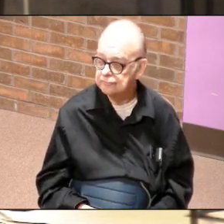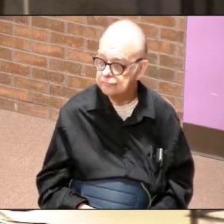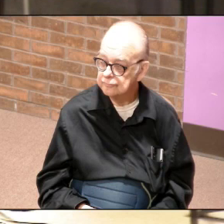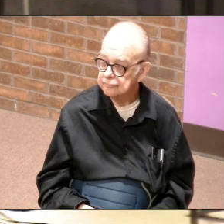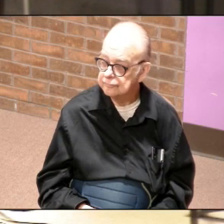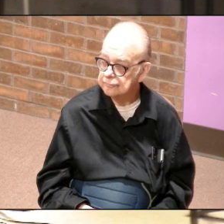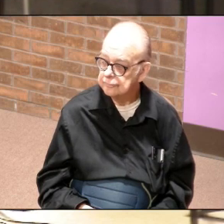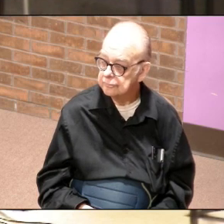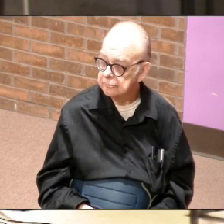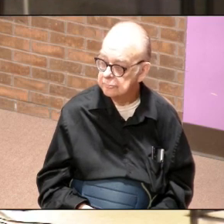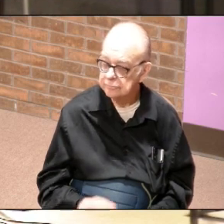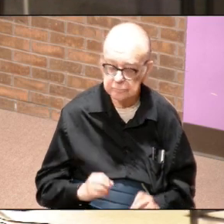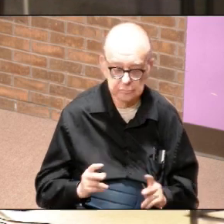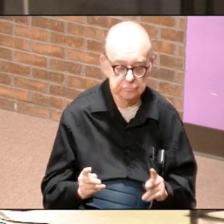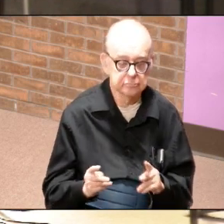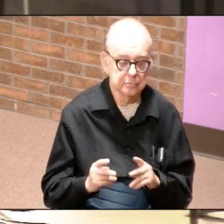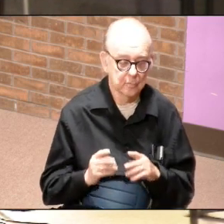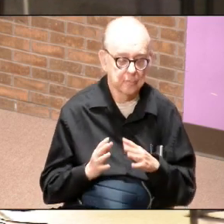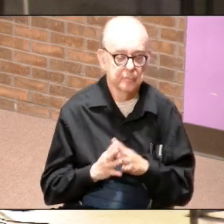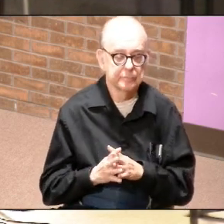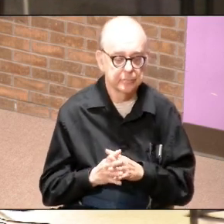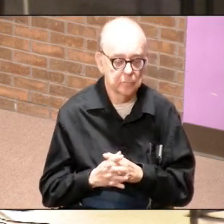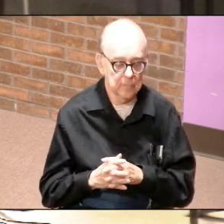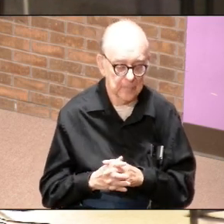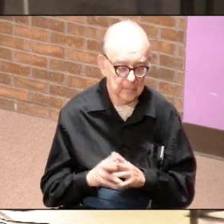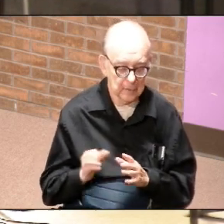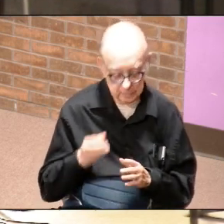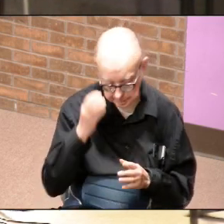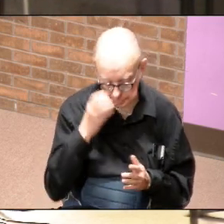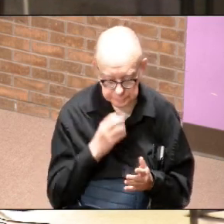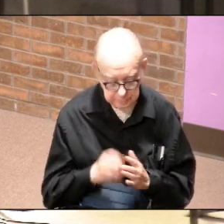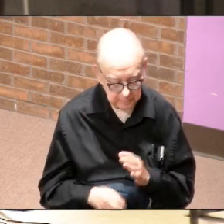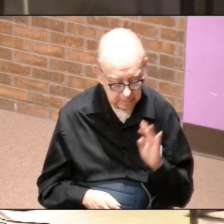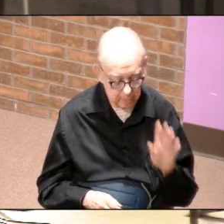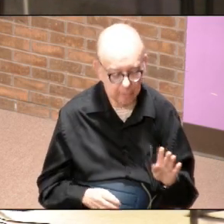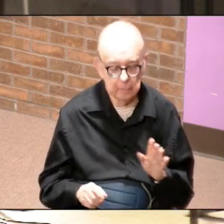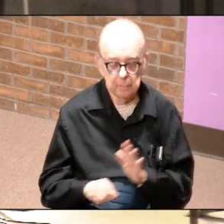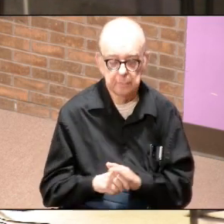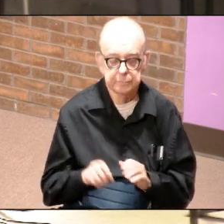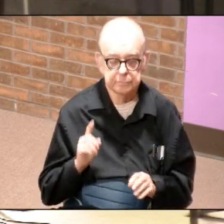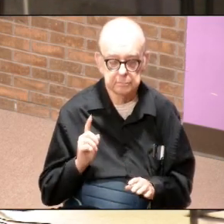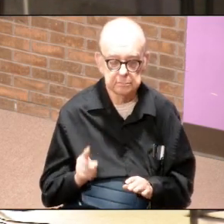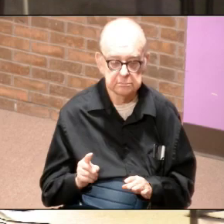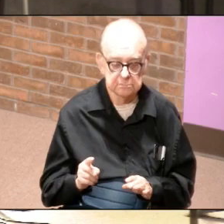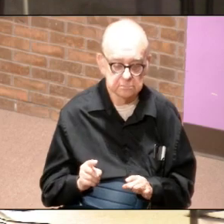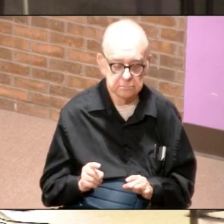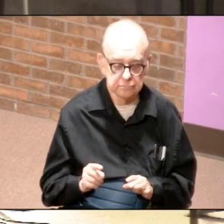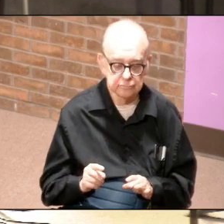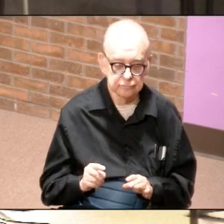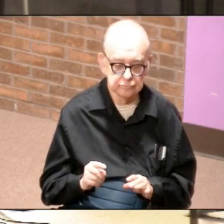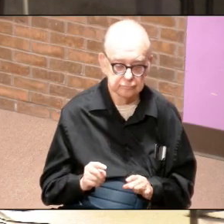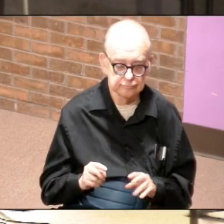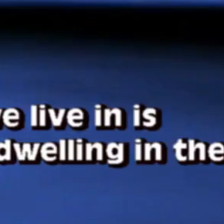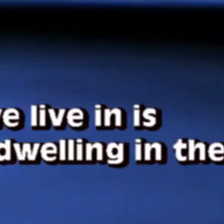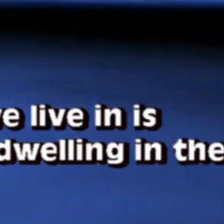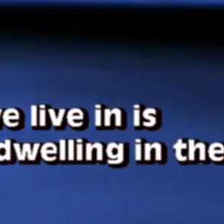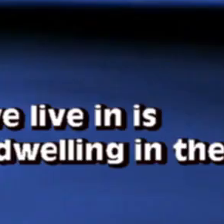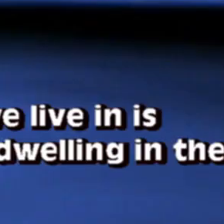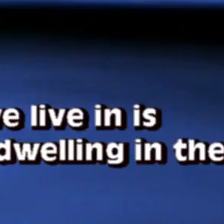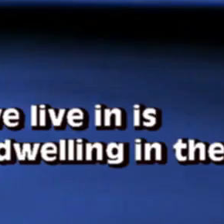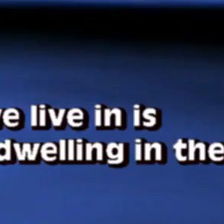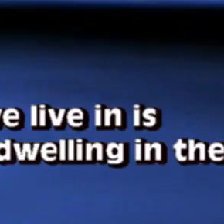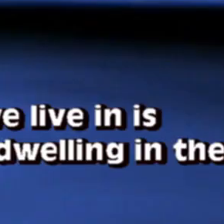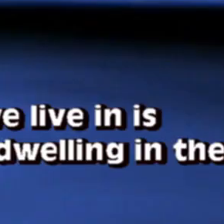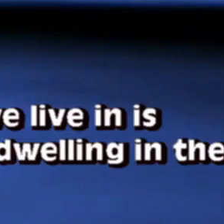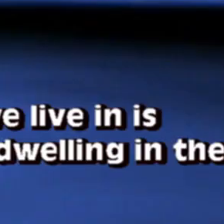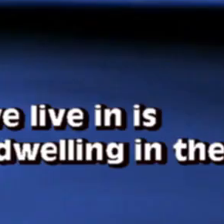what he says, okay? In 2 Corinthians chapter 5, verse number 1, here's what he said. It